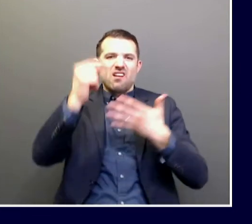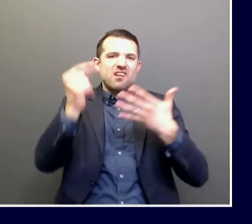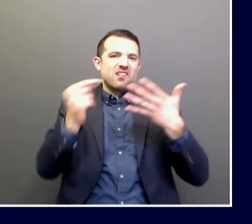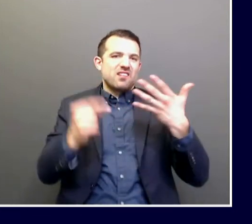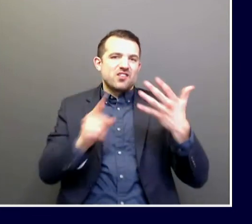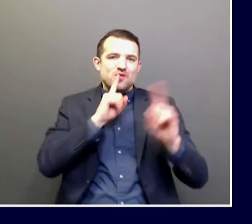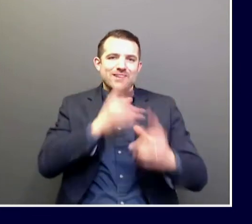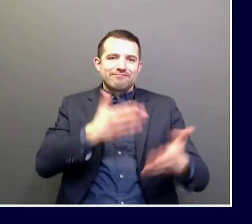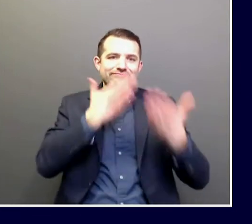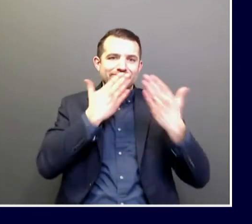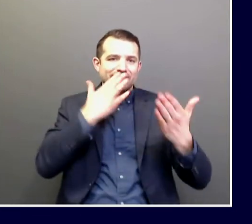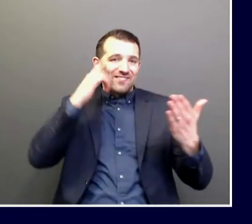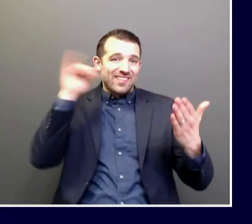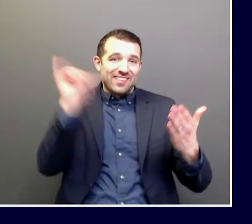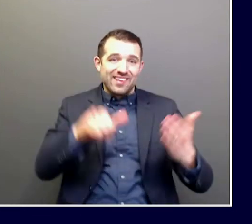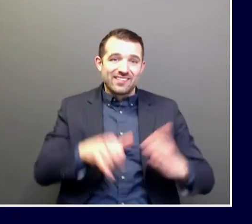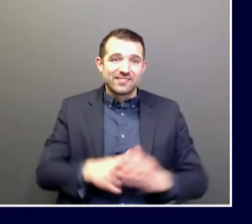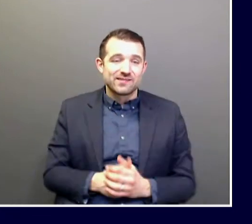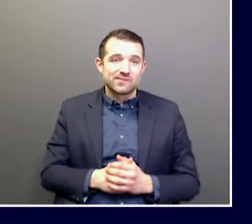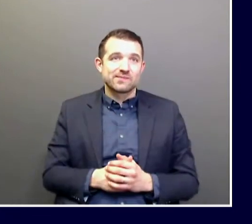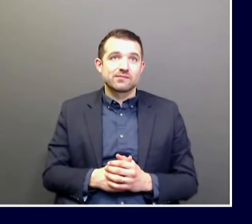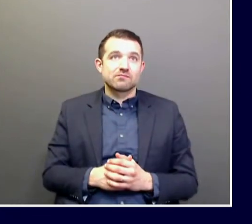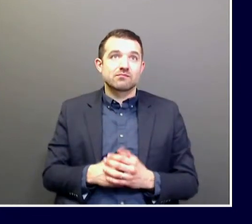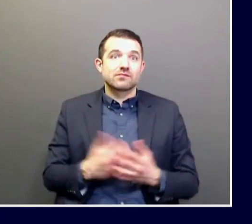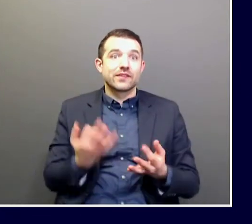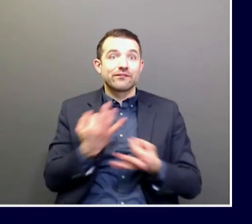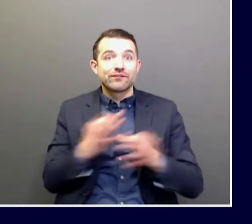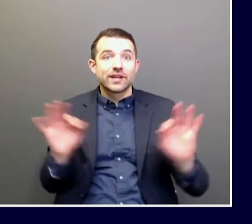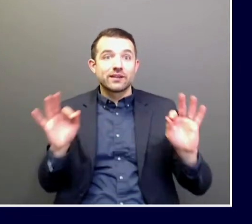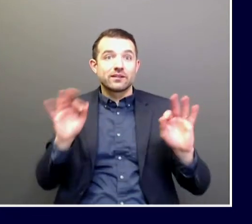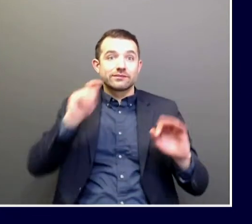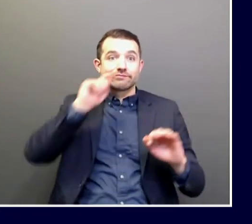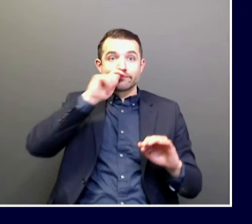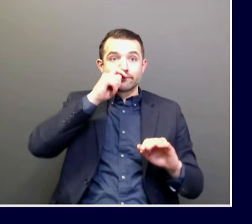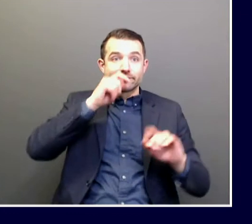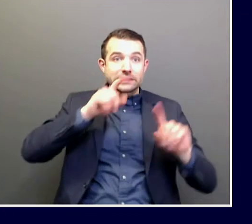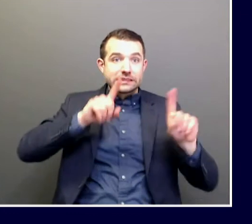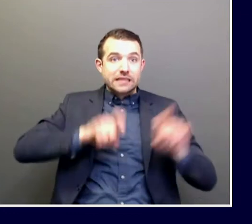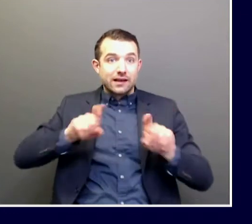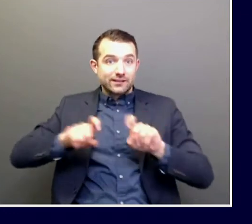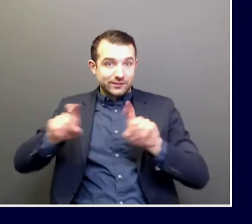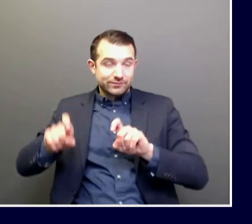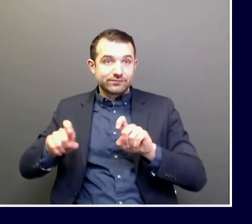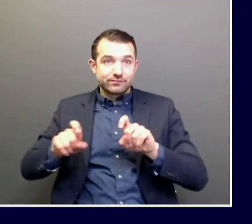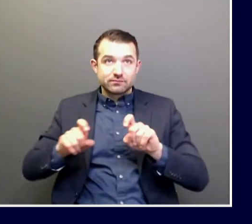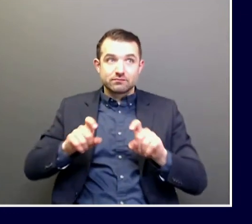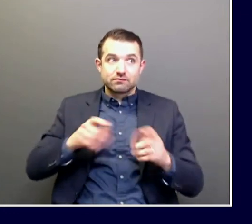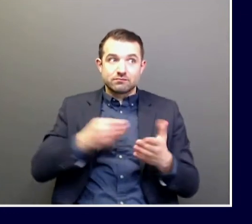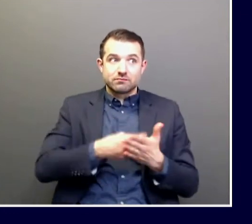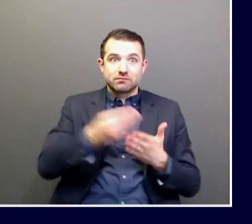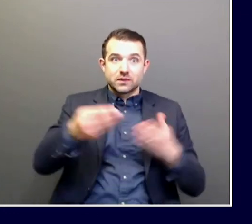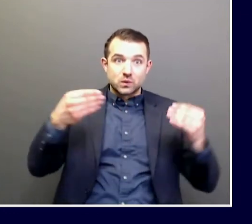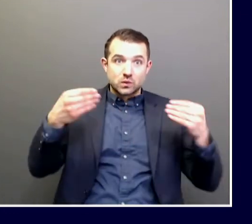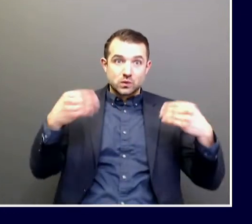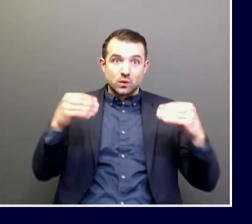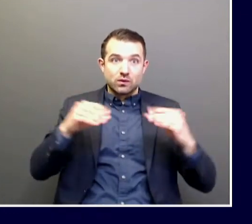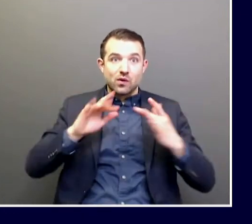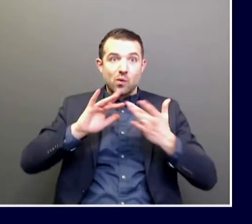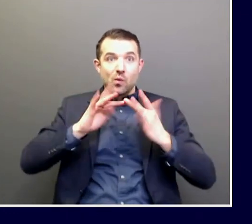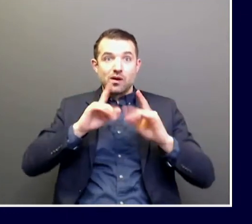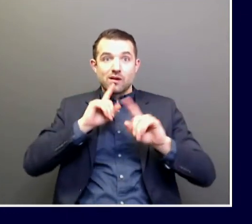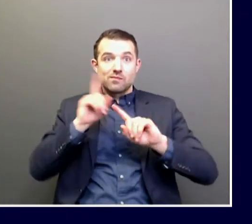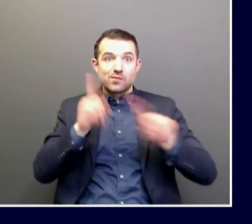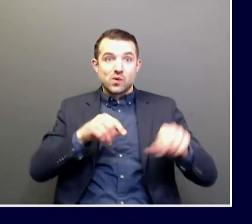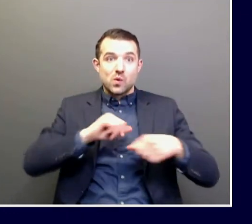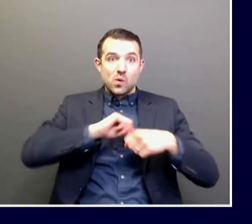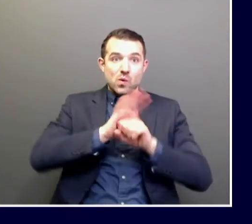that the free over-the-counter tests that they made available through covidtest.gov are beginning to arrive,